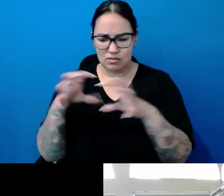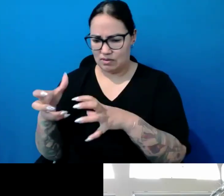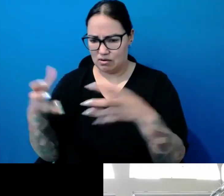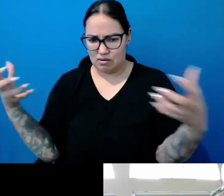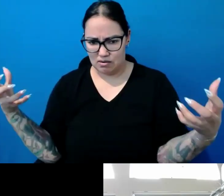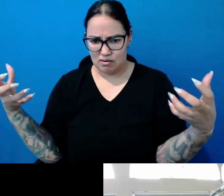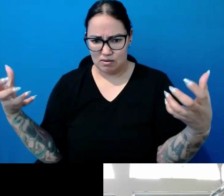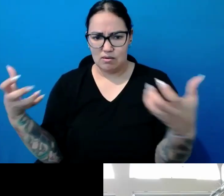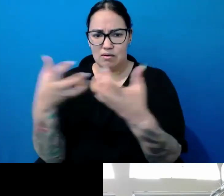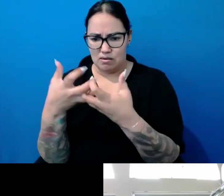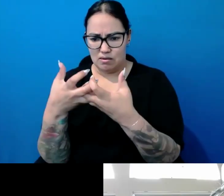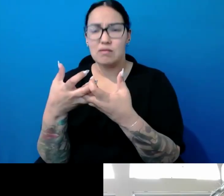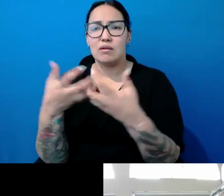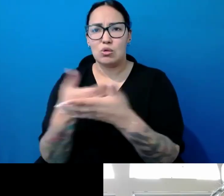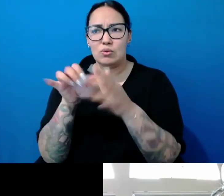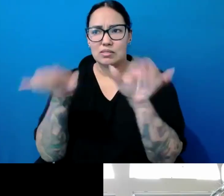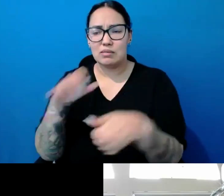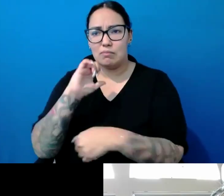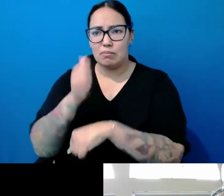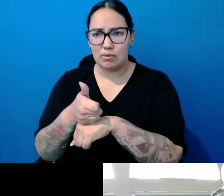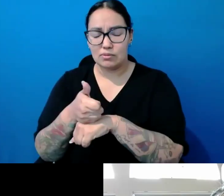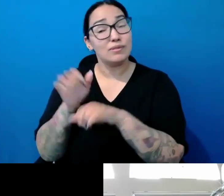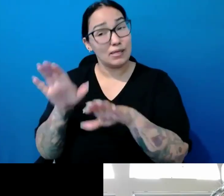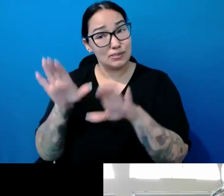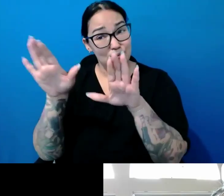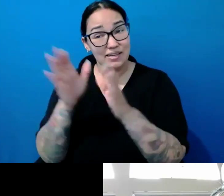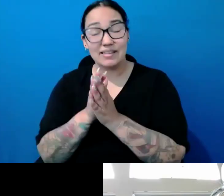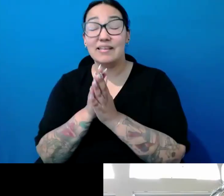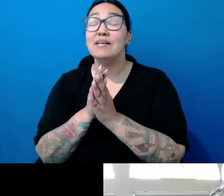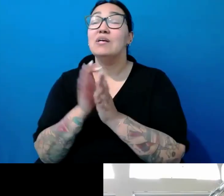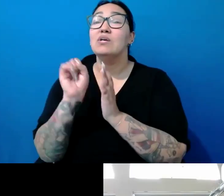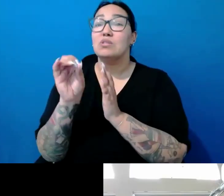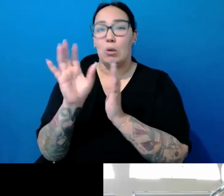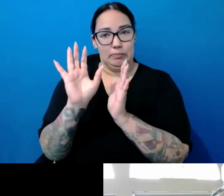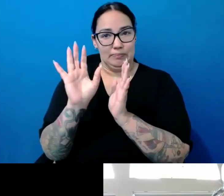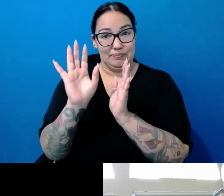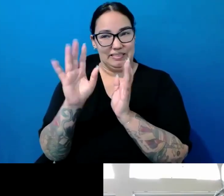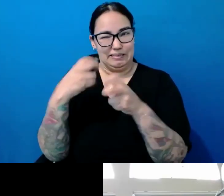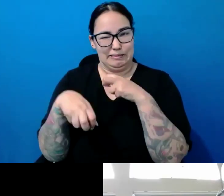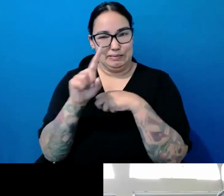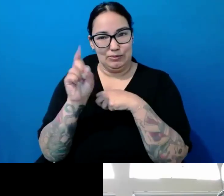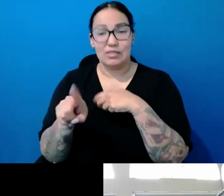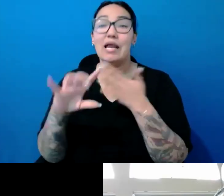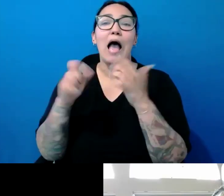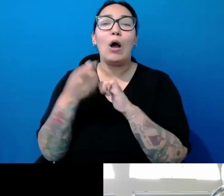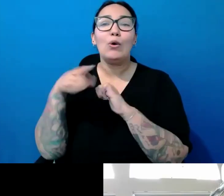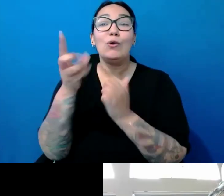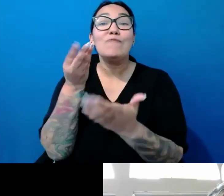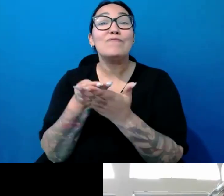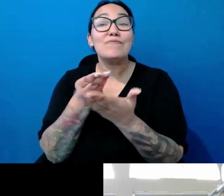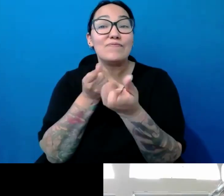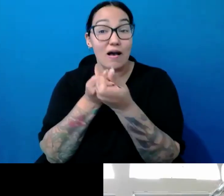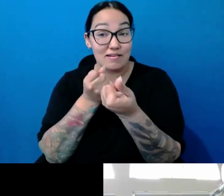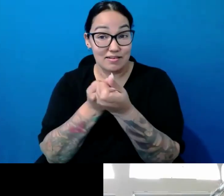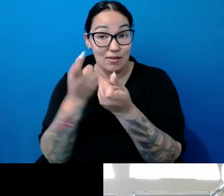That's great. Thank you for what you do. I want to ask you a hard question. How do you fund the services that you provide? Yeah,